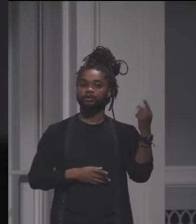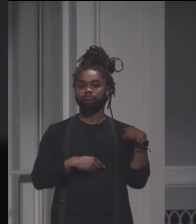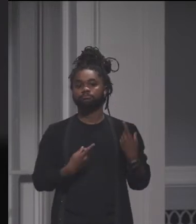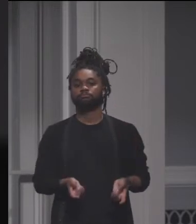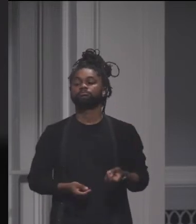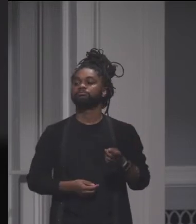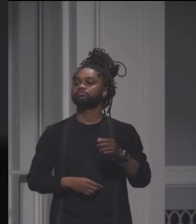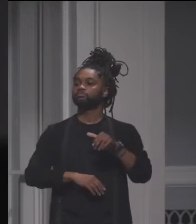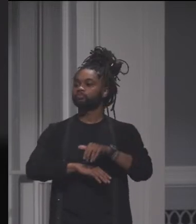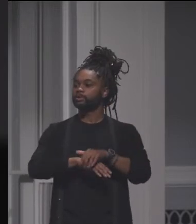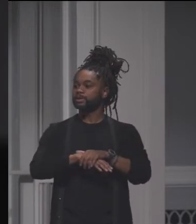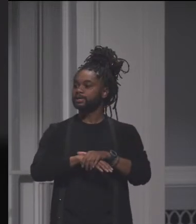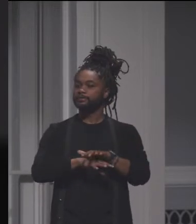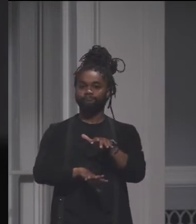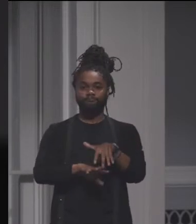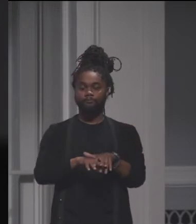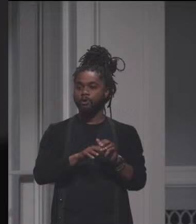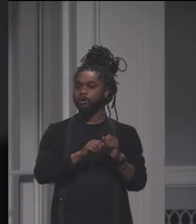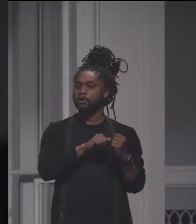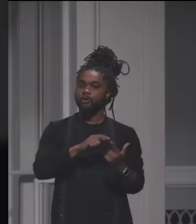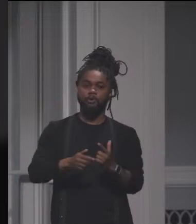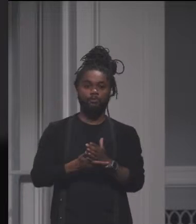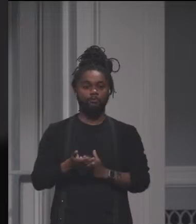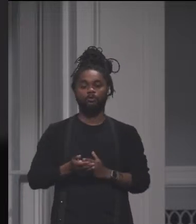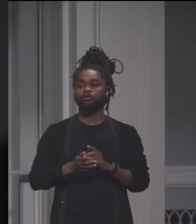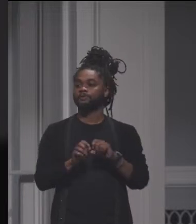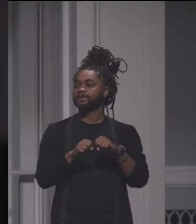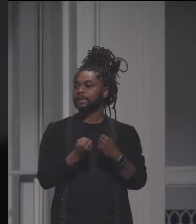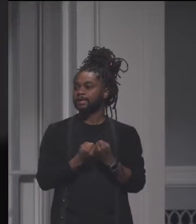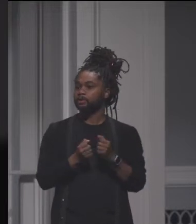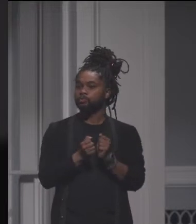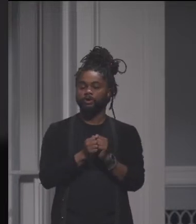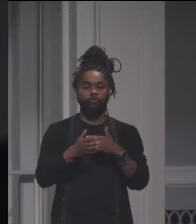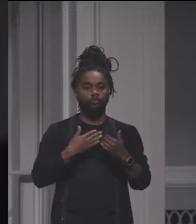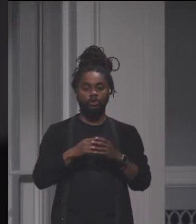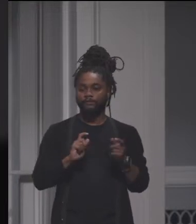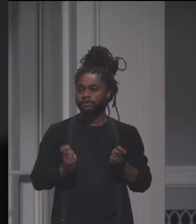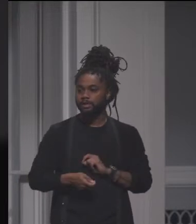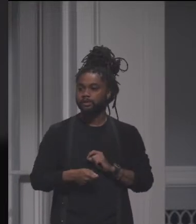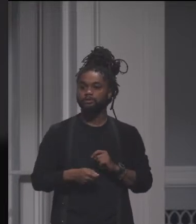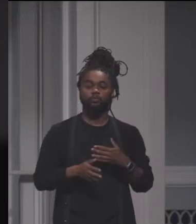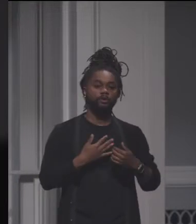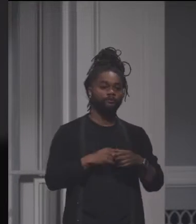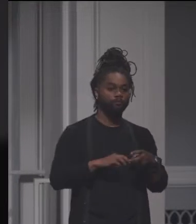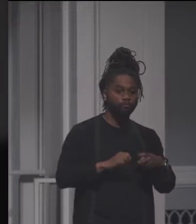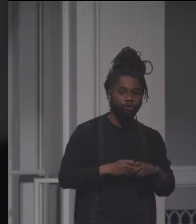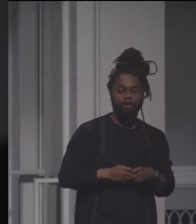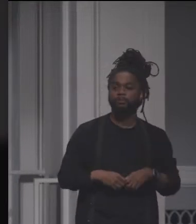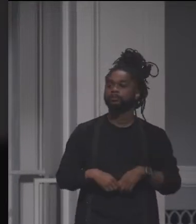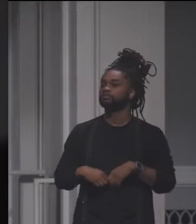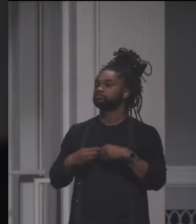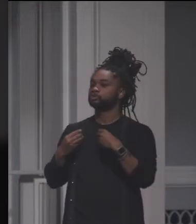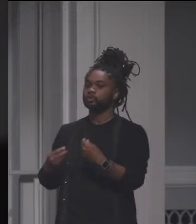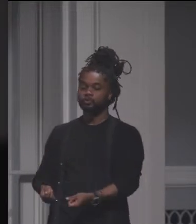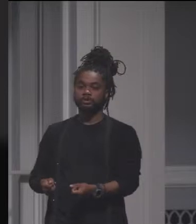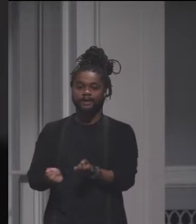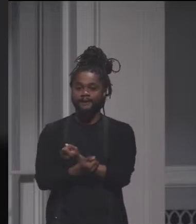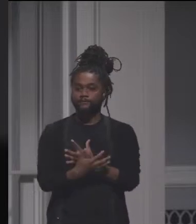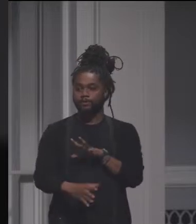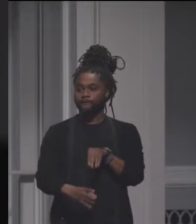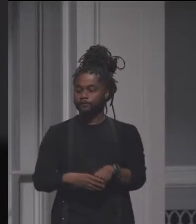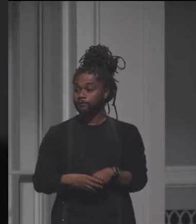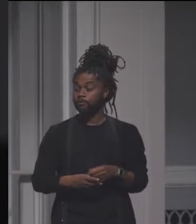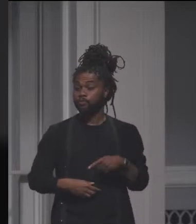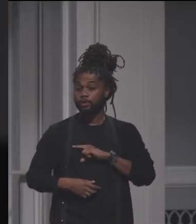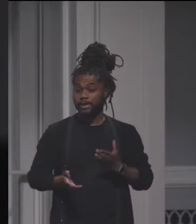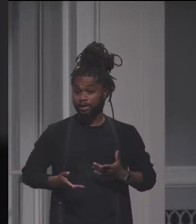of society, present during every change, and part of every problem and its solution. We're here